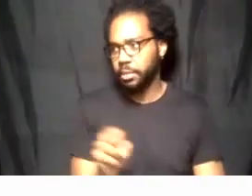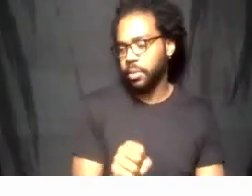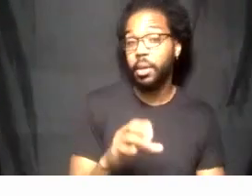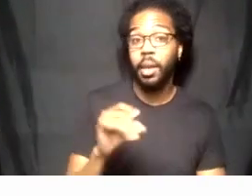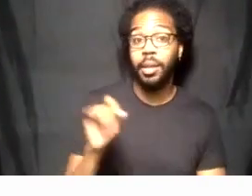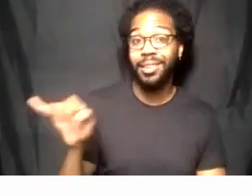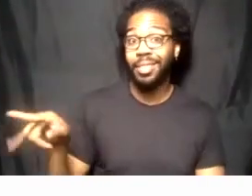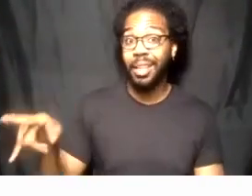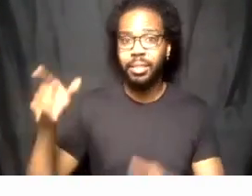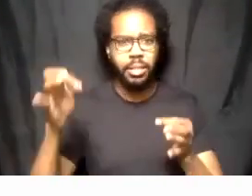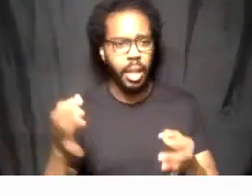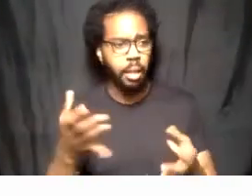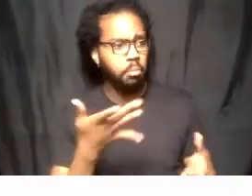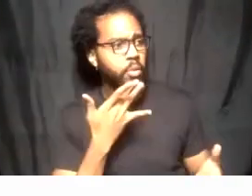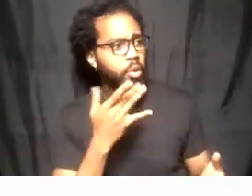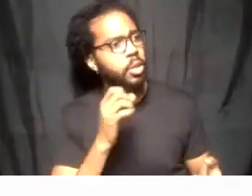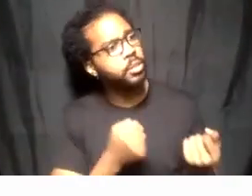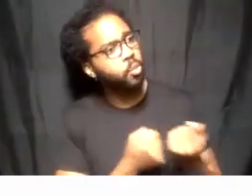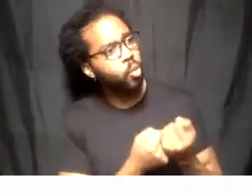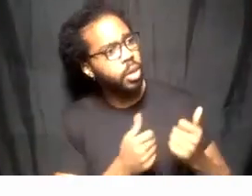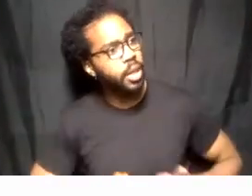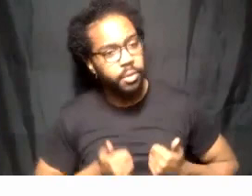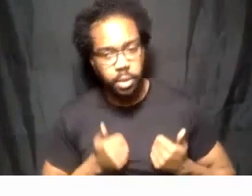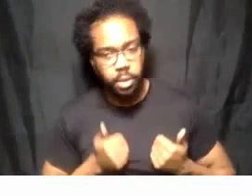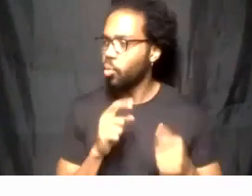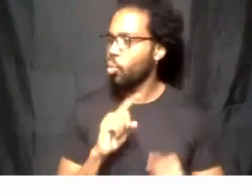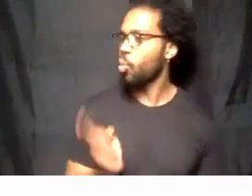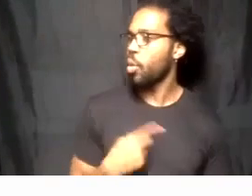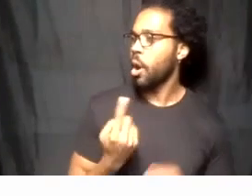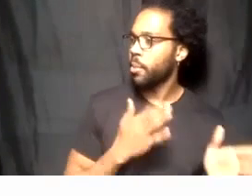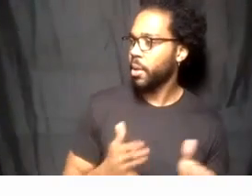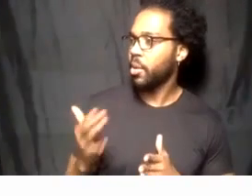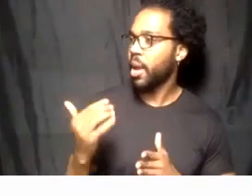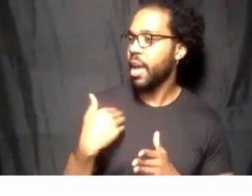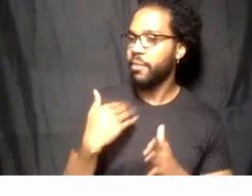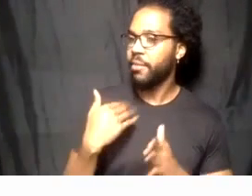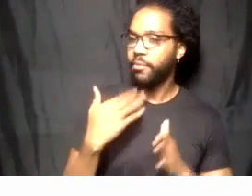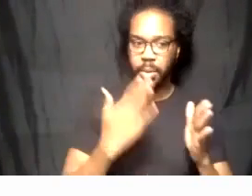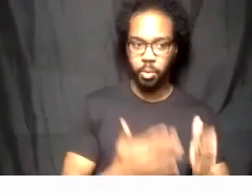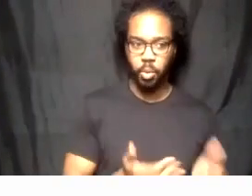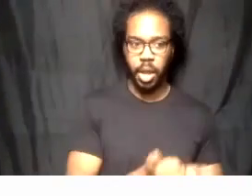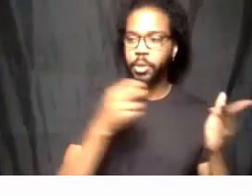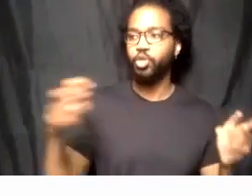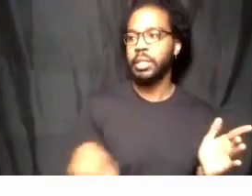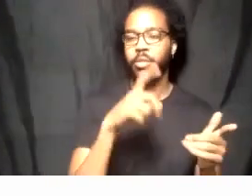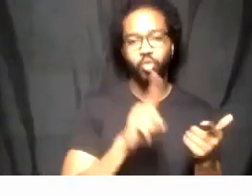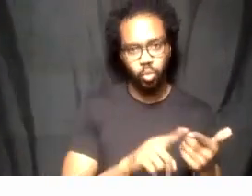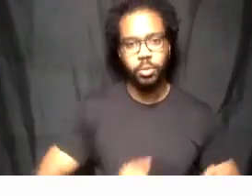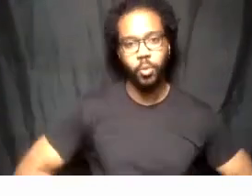they choose supported living, we are prepared and have supported people transitioning to supported living.